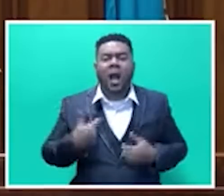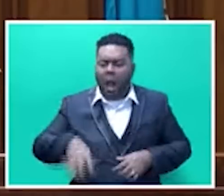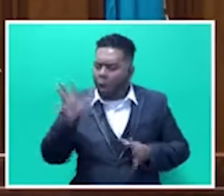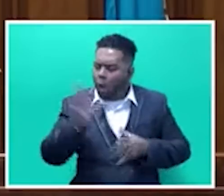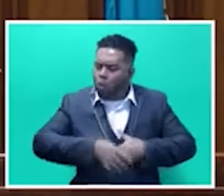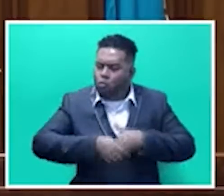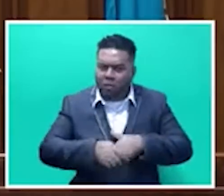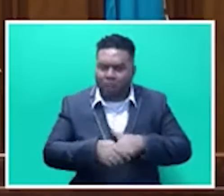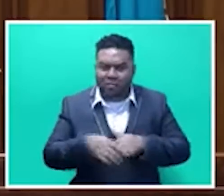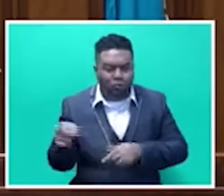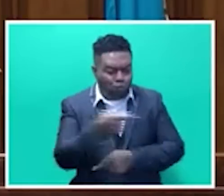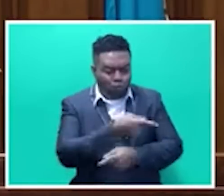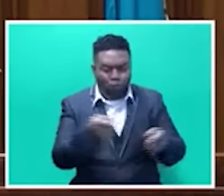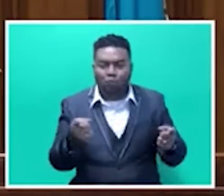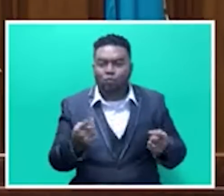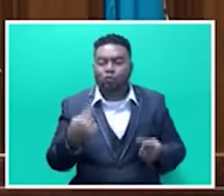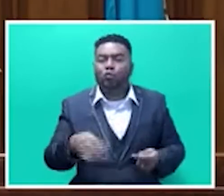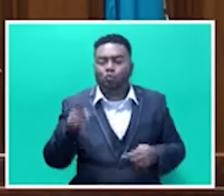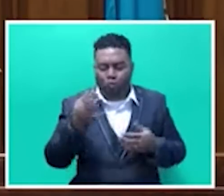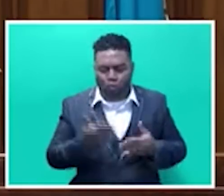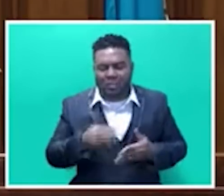called to serve Fiji and her people.